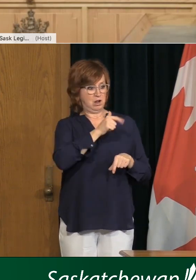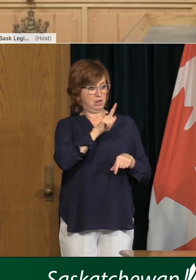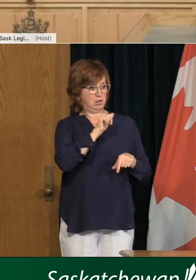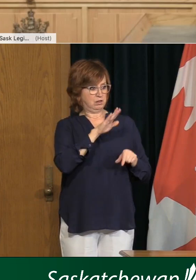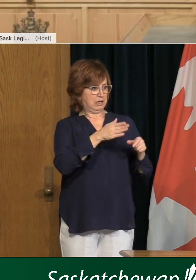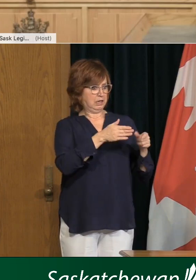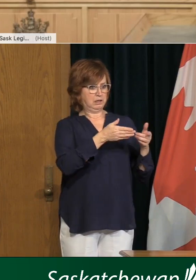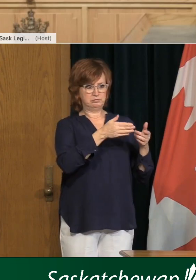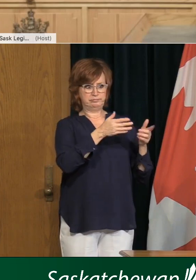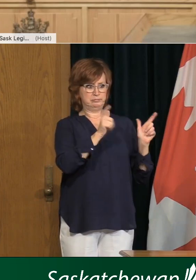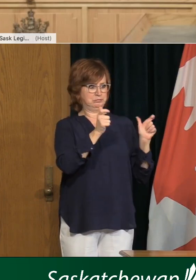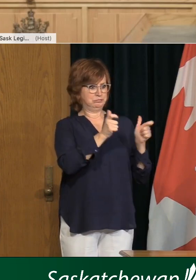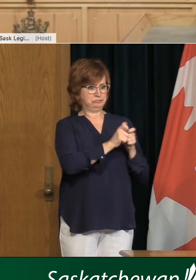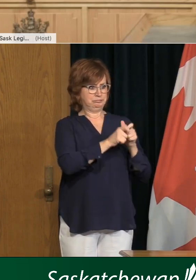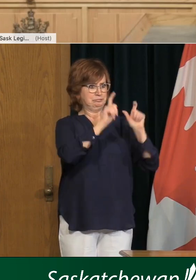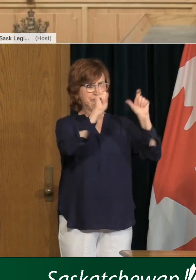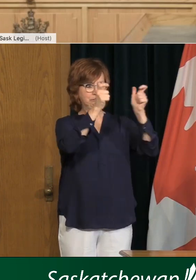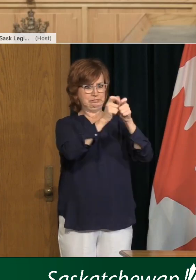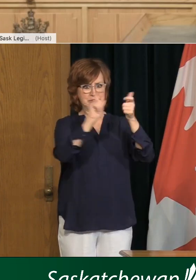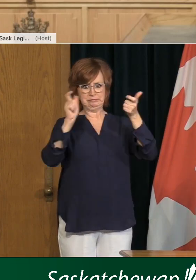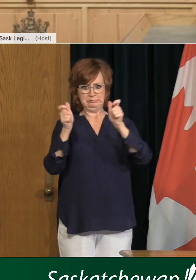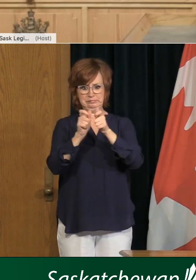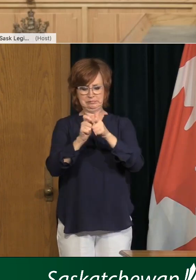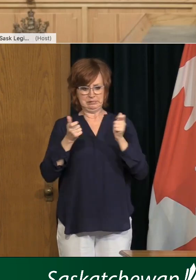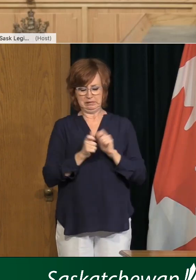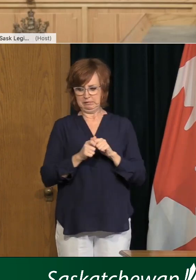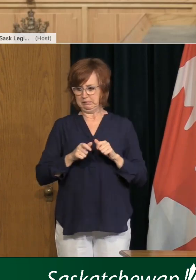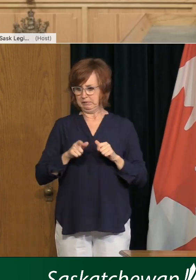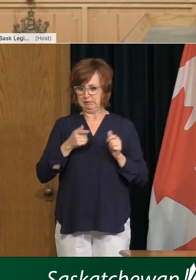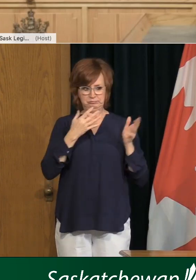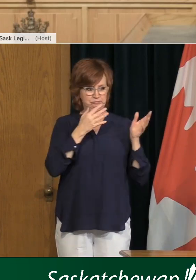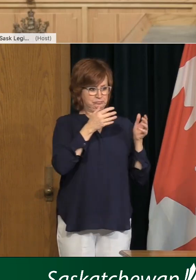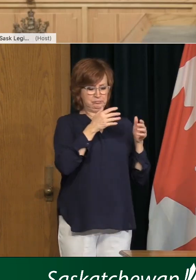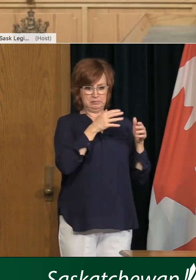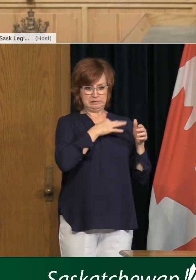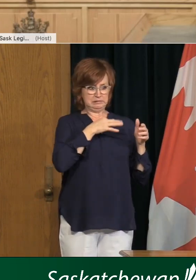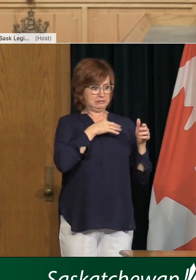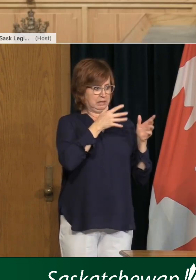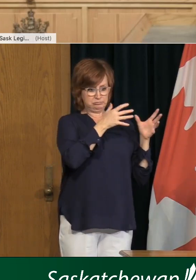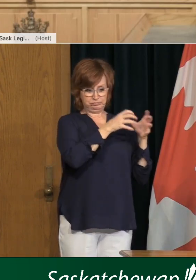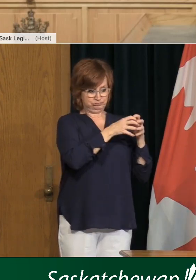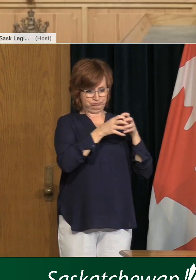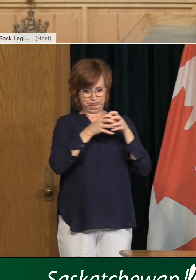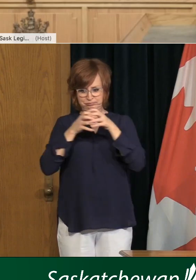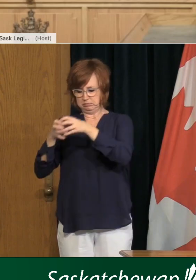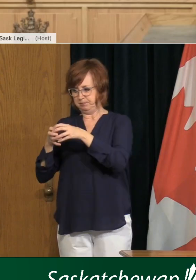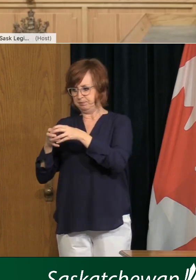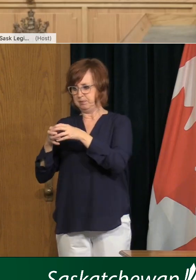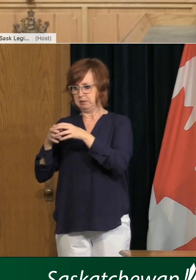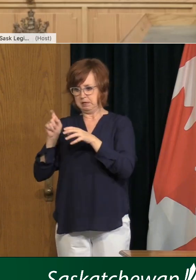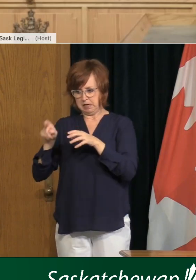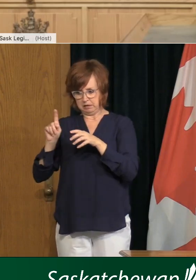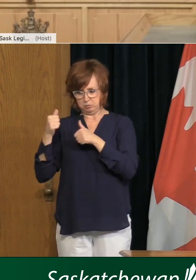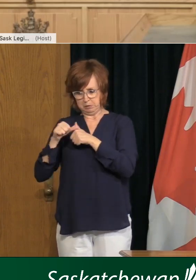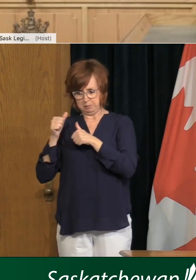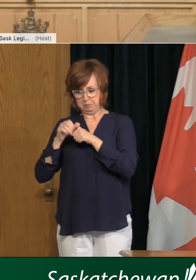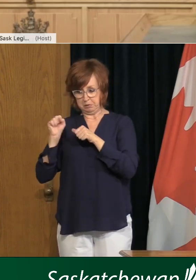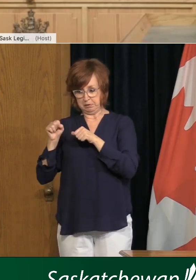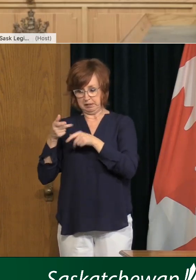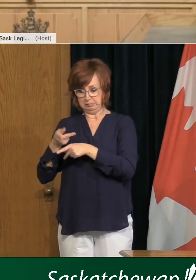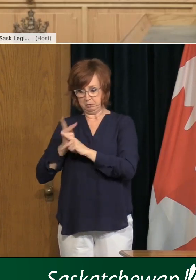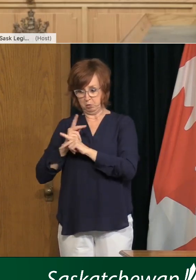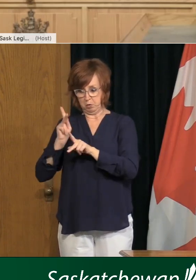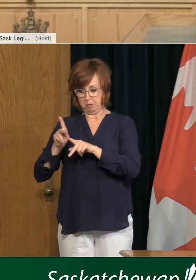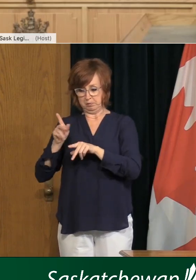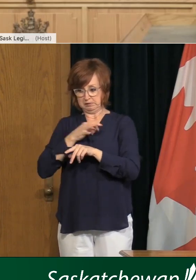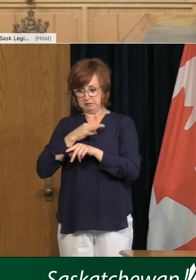activities that are formed under the plan have to take cognizance of the fact that these people need to be redeployed, and we also have to maintain